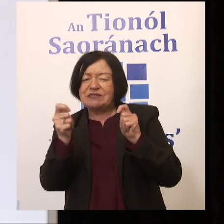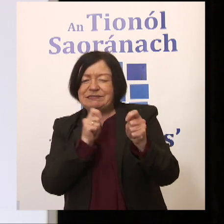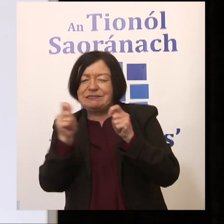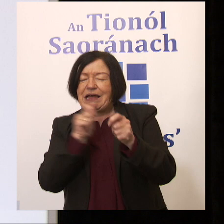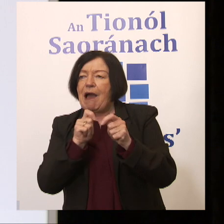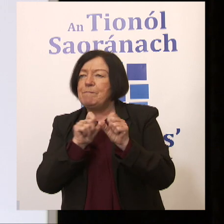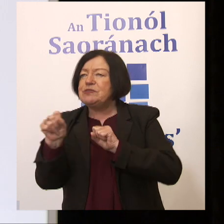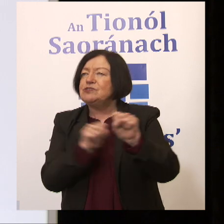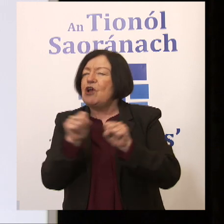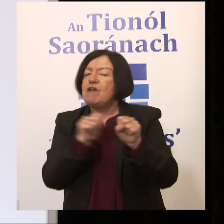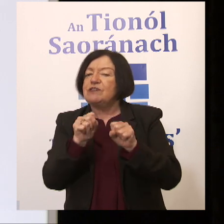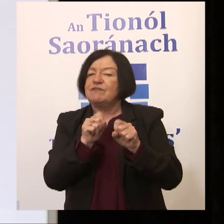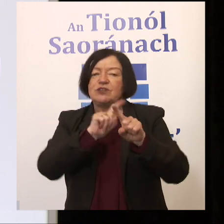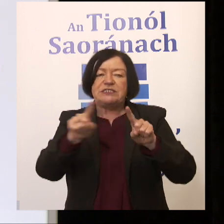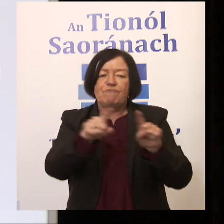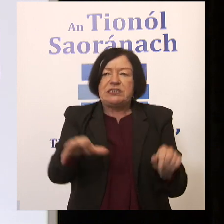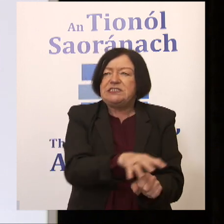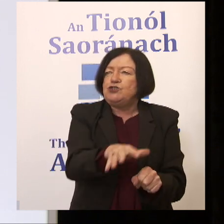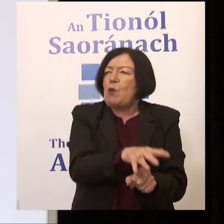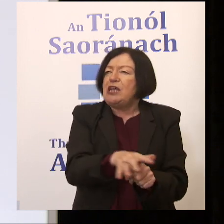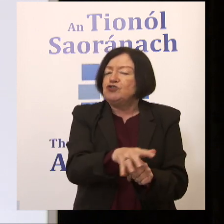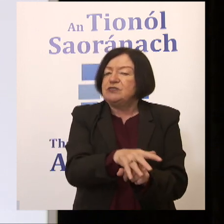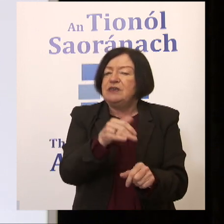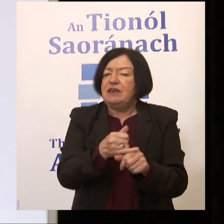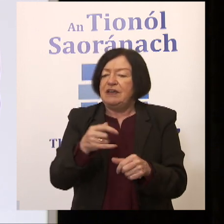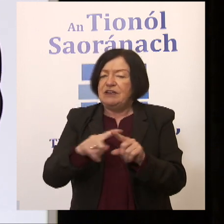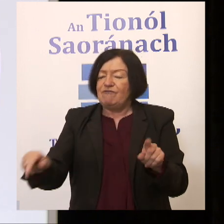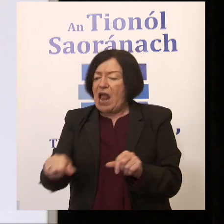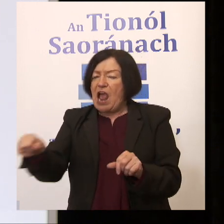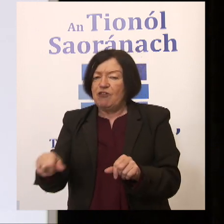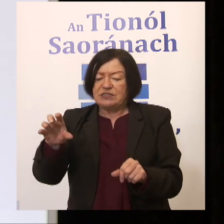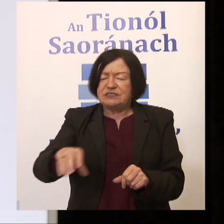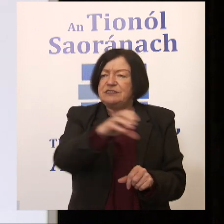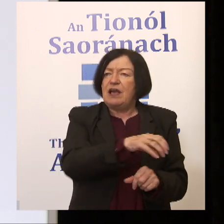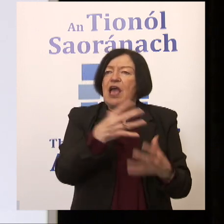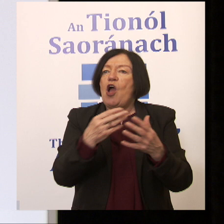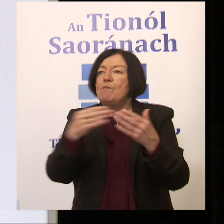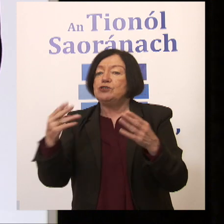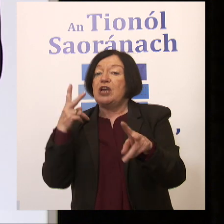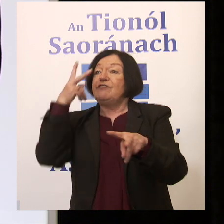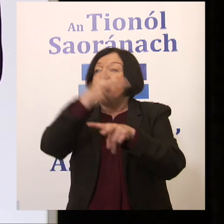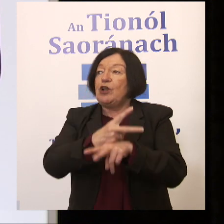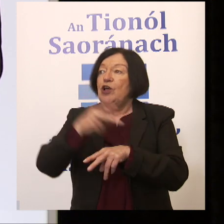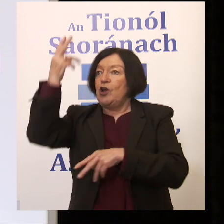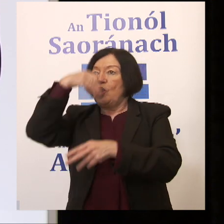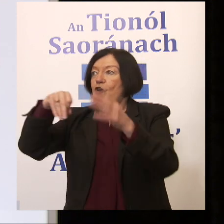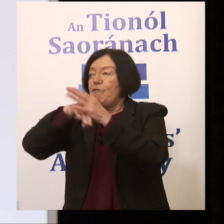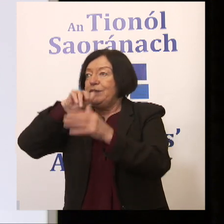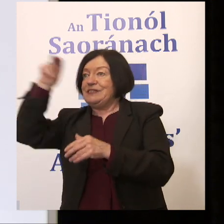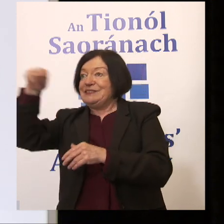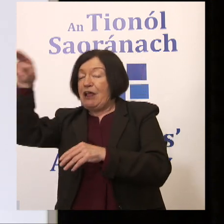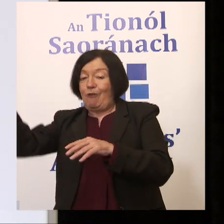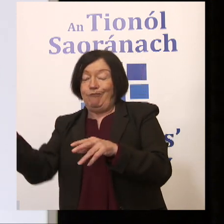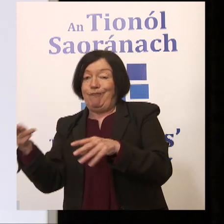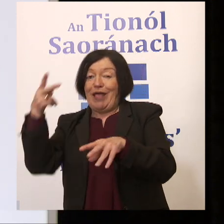services to maybe particular circumstances that exist in local areas. How much intervention does national government, how